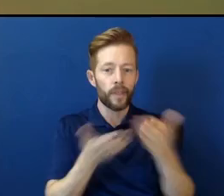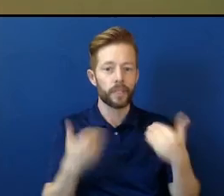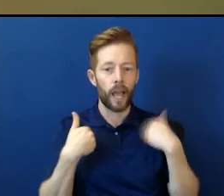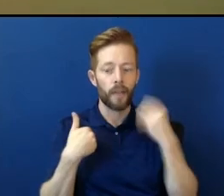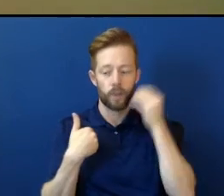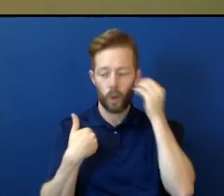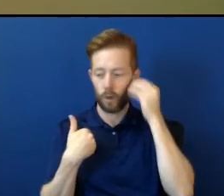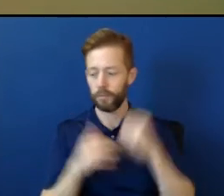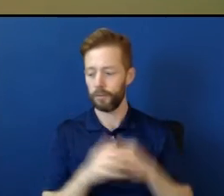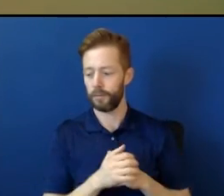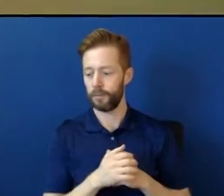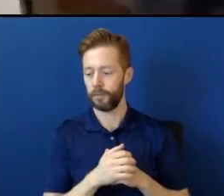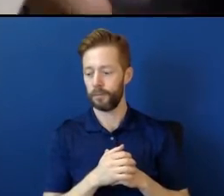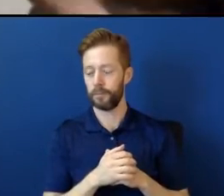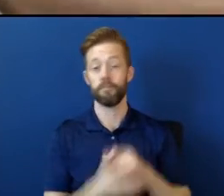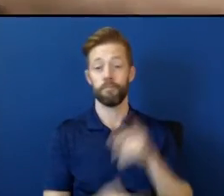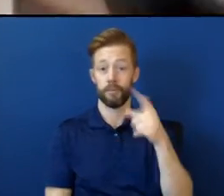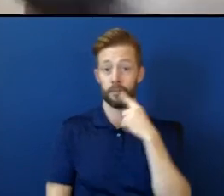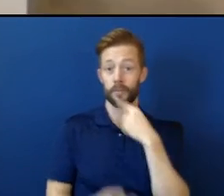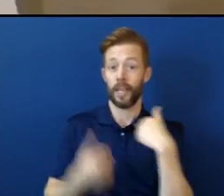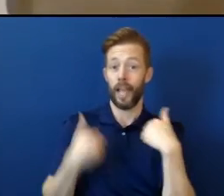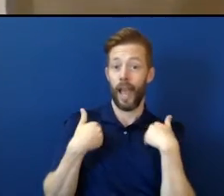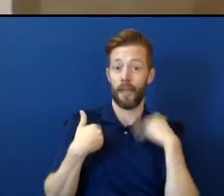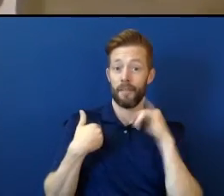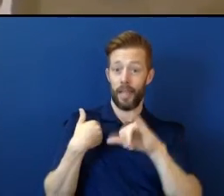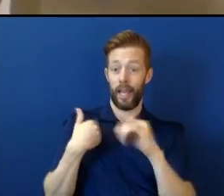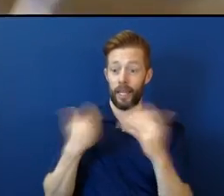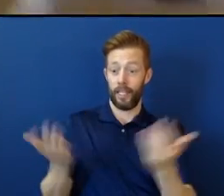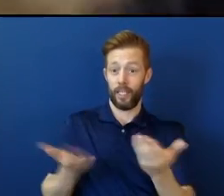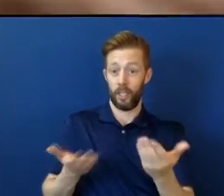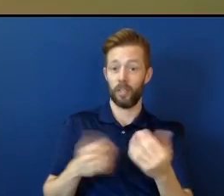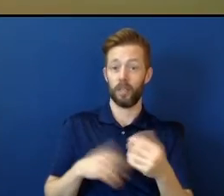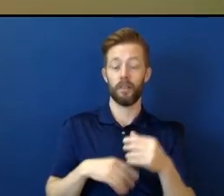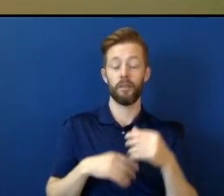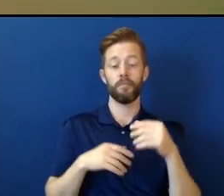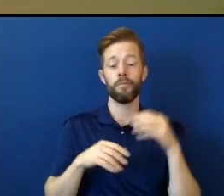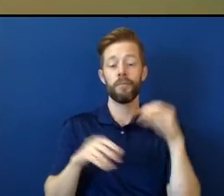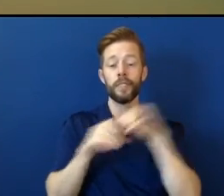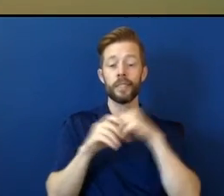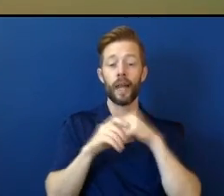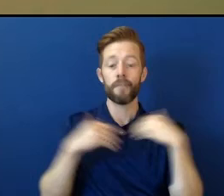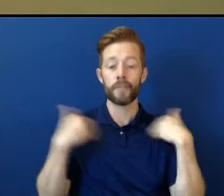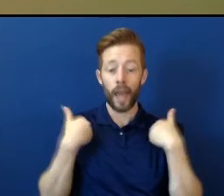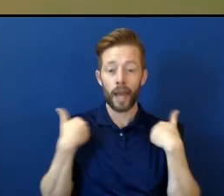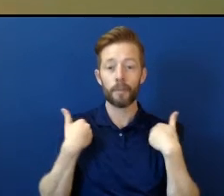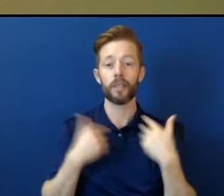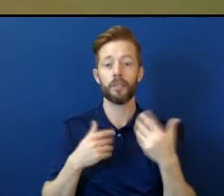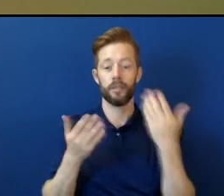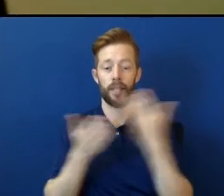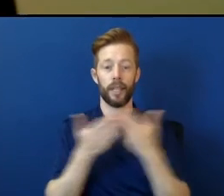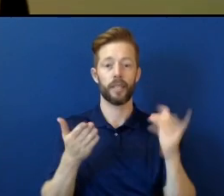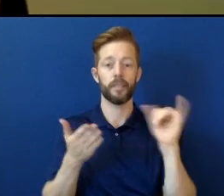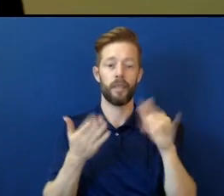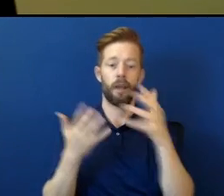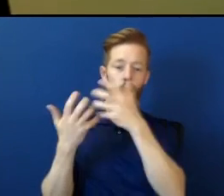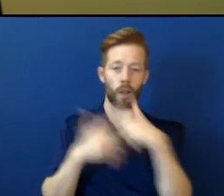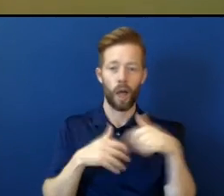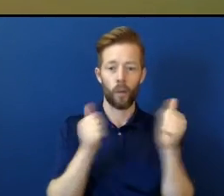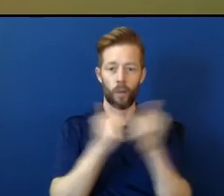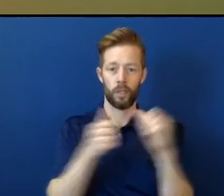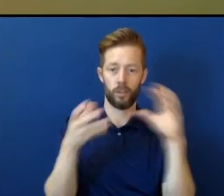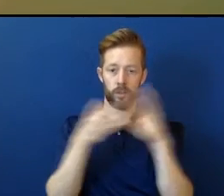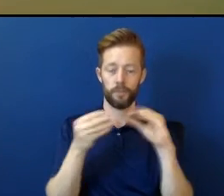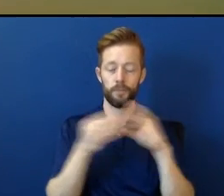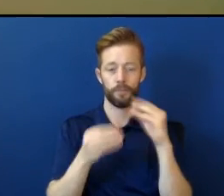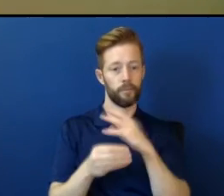home. Right, I have it right here. Yeah, Fisher Price peoples or stuffed animals or something that go along with the